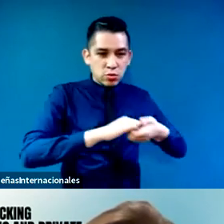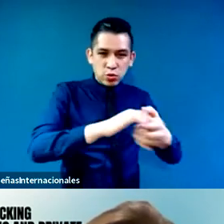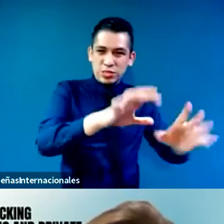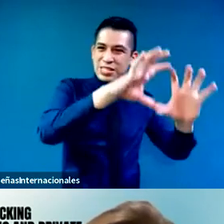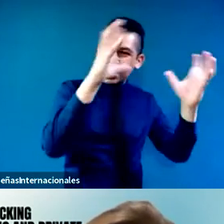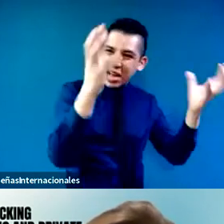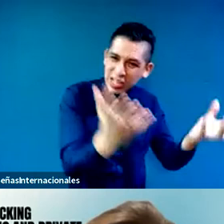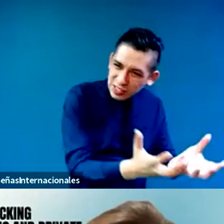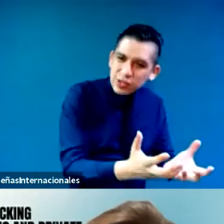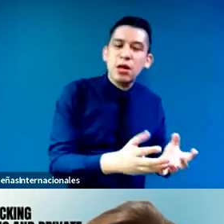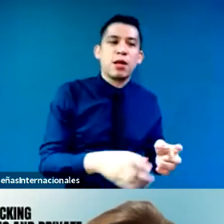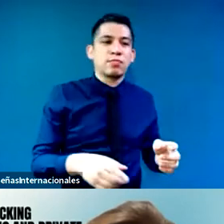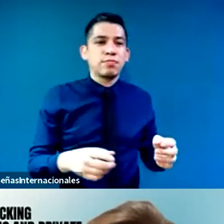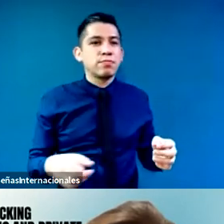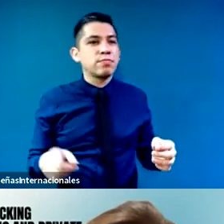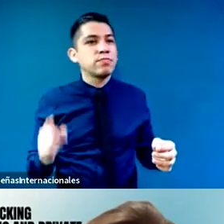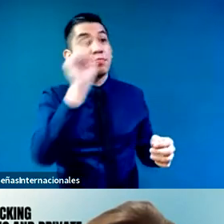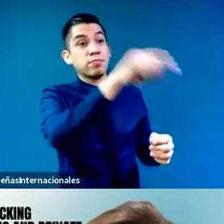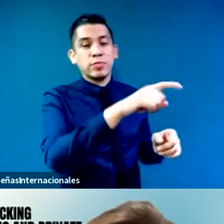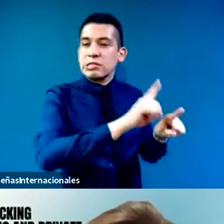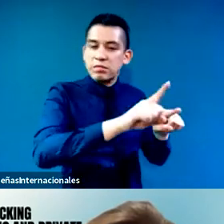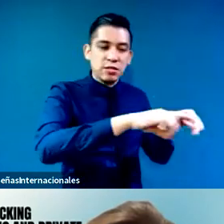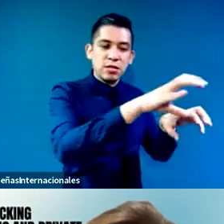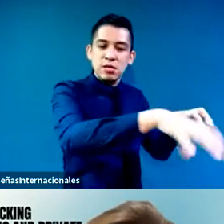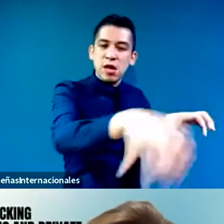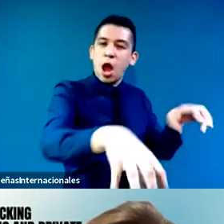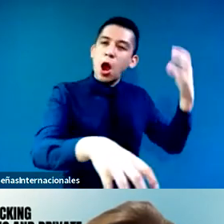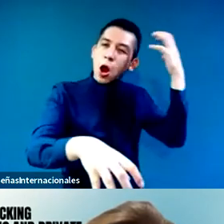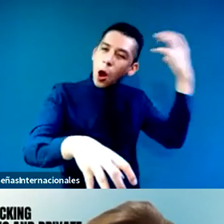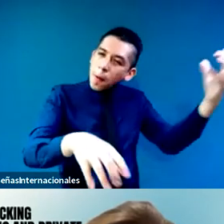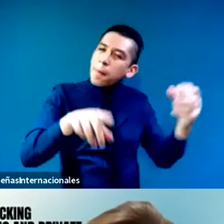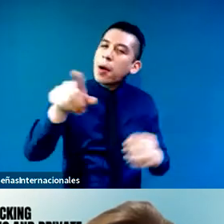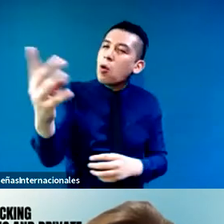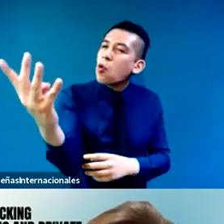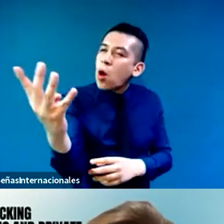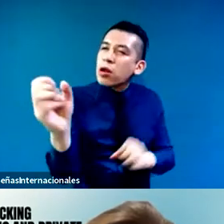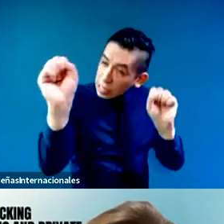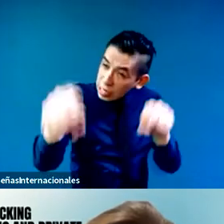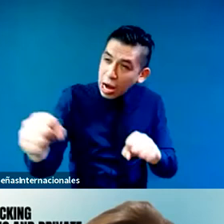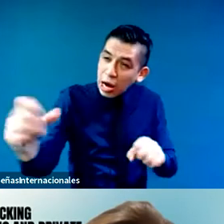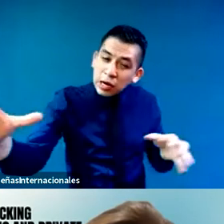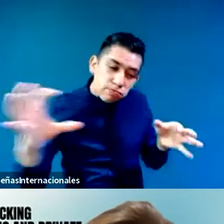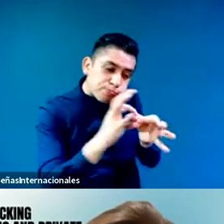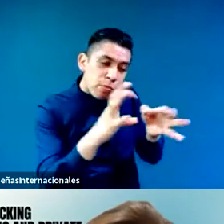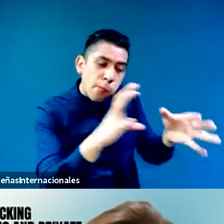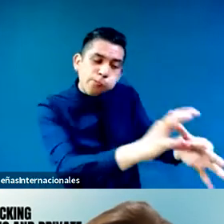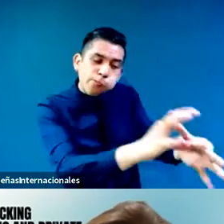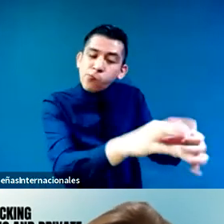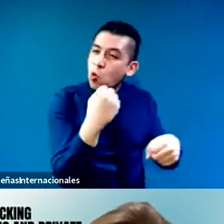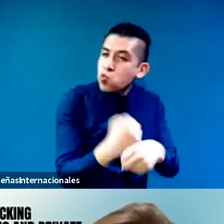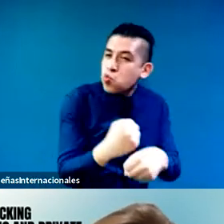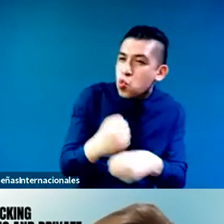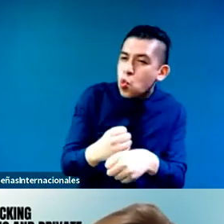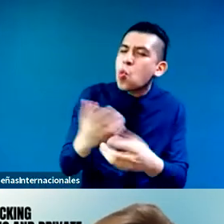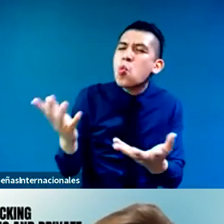achieving the goal of the Action Coalition? That those are the questions that we have for you. And I would ask